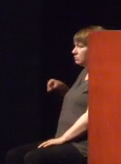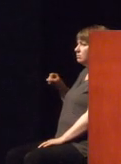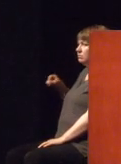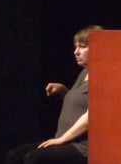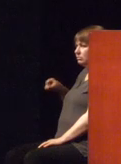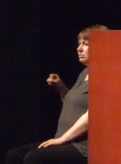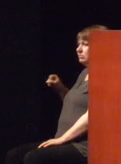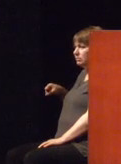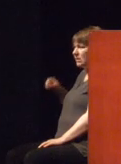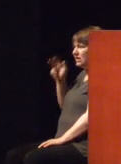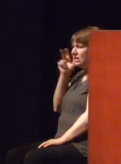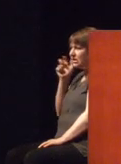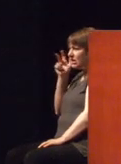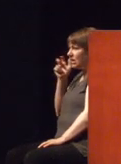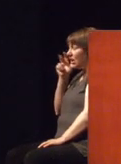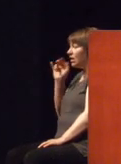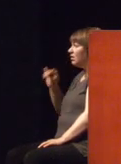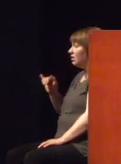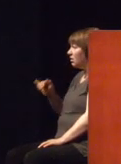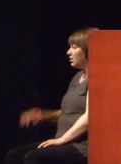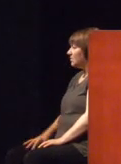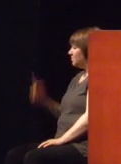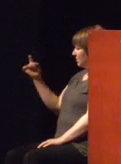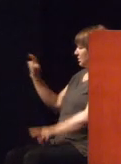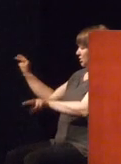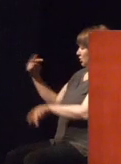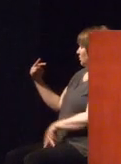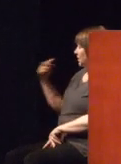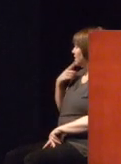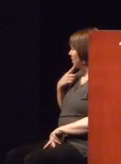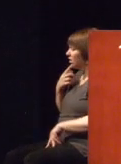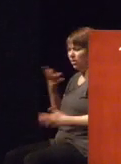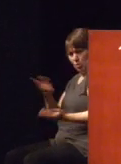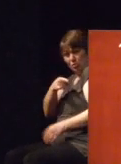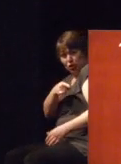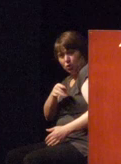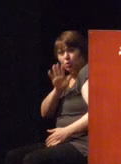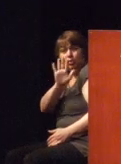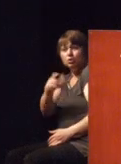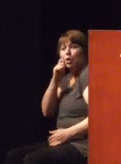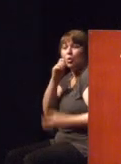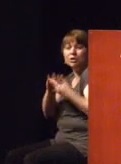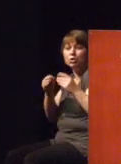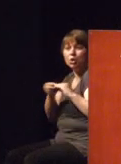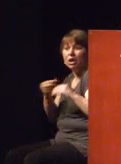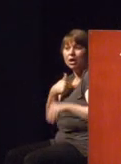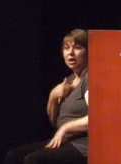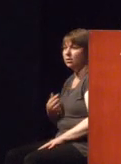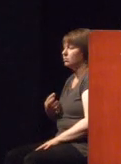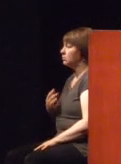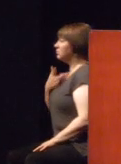listening sympathetically. And someone turned to me and said, "So what about you, Allie? What's your racial story?" And I